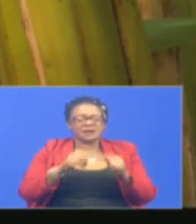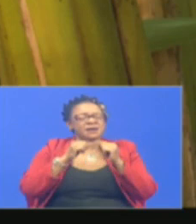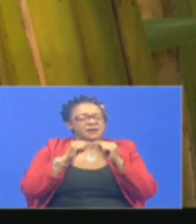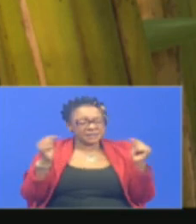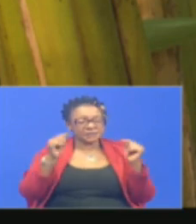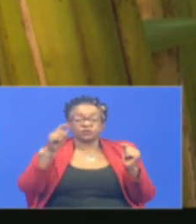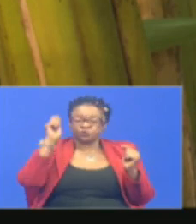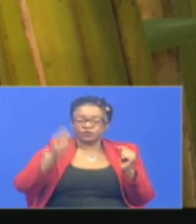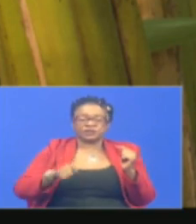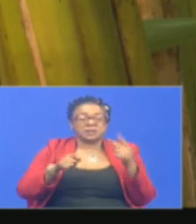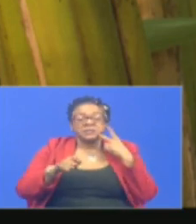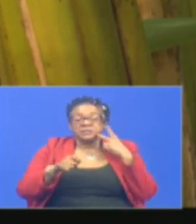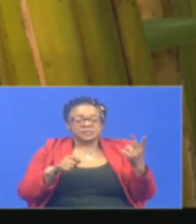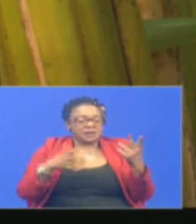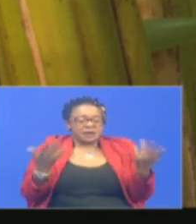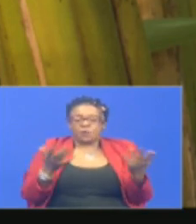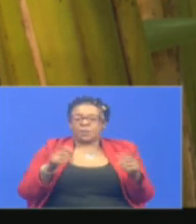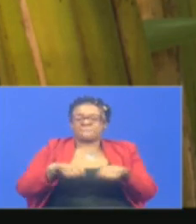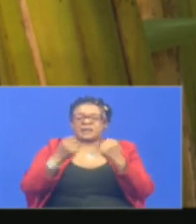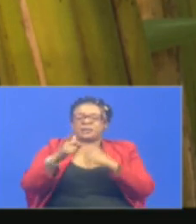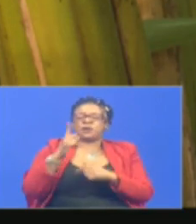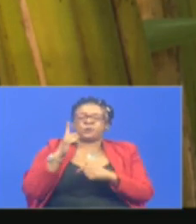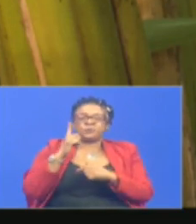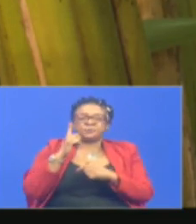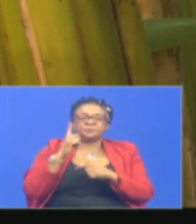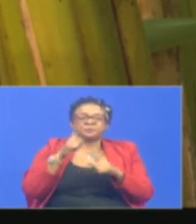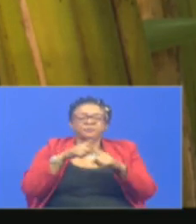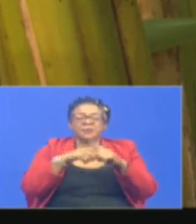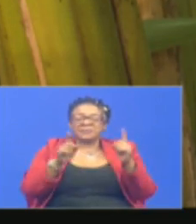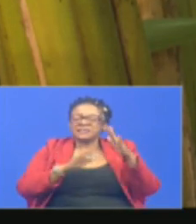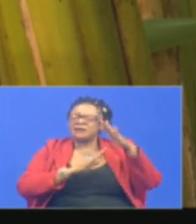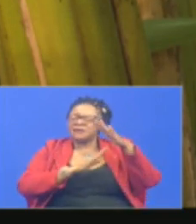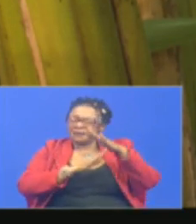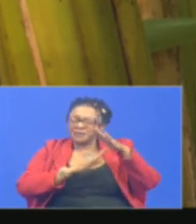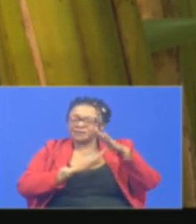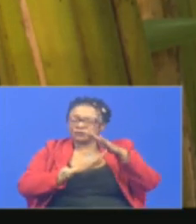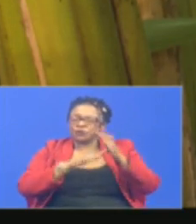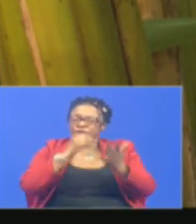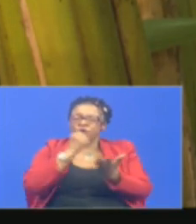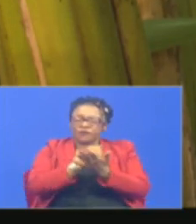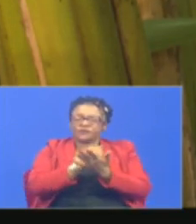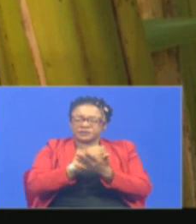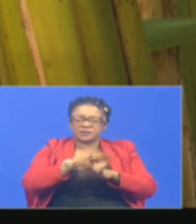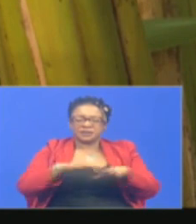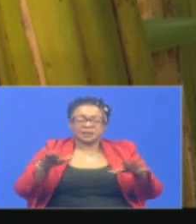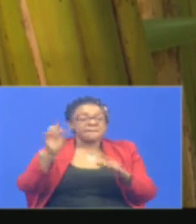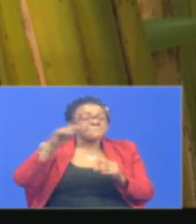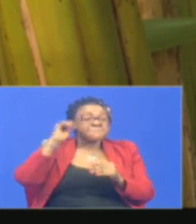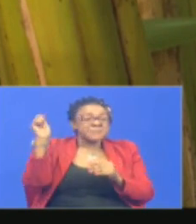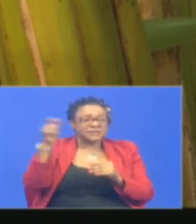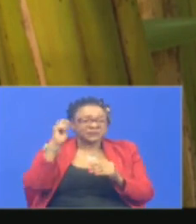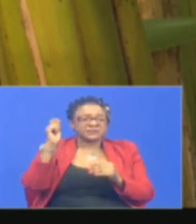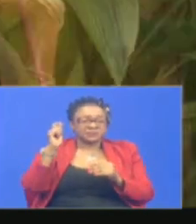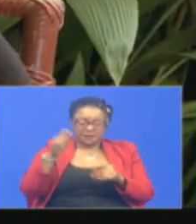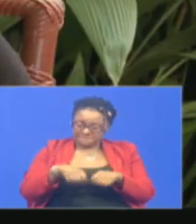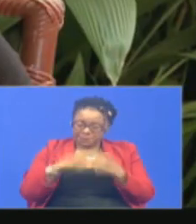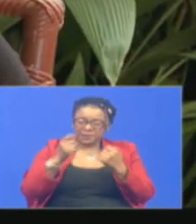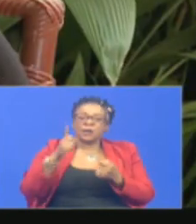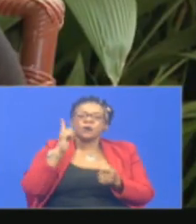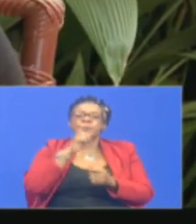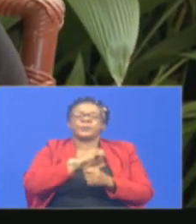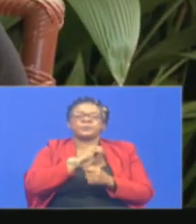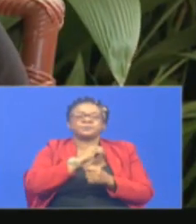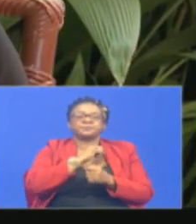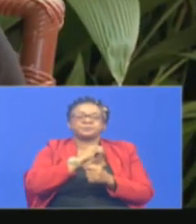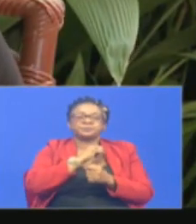Look at how the law is being broken by the highest office in the land. The president has set the pace for breaking the law. All right,